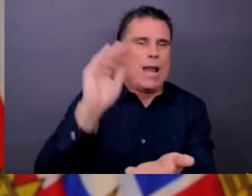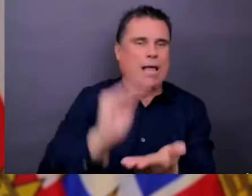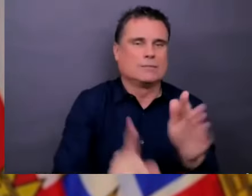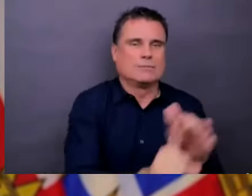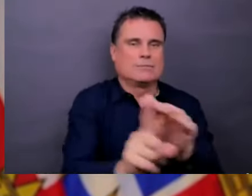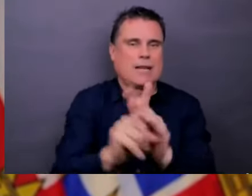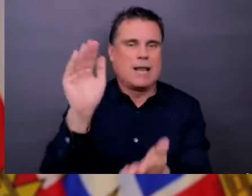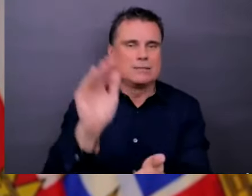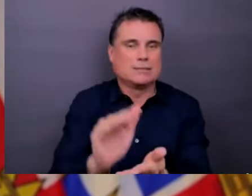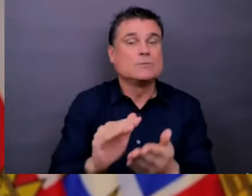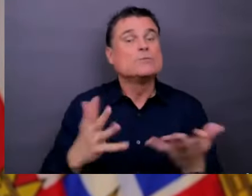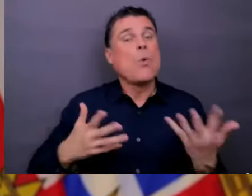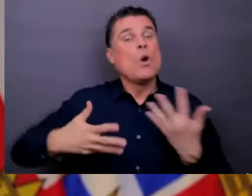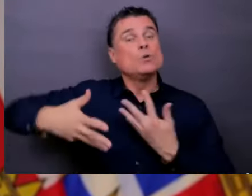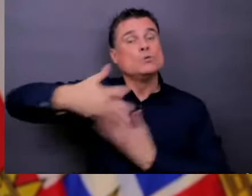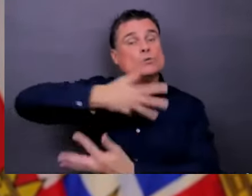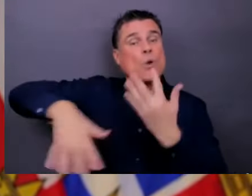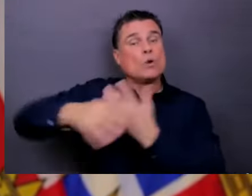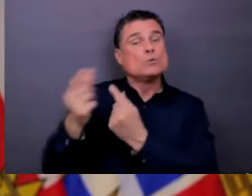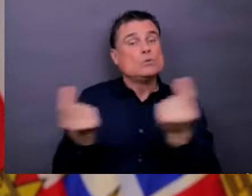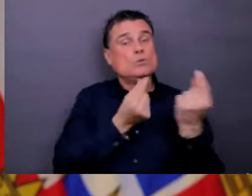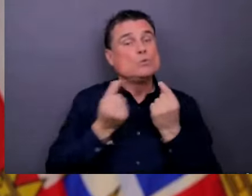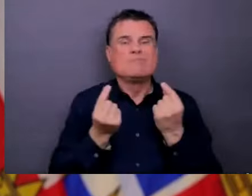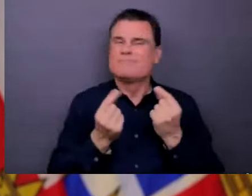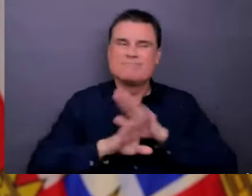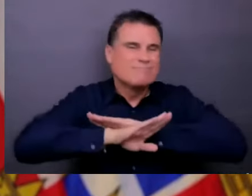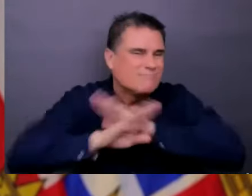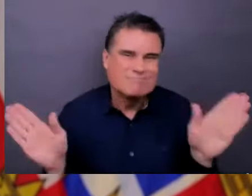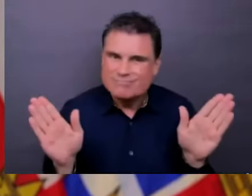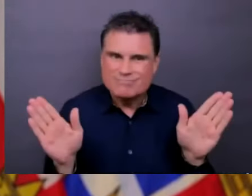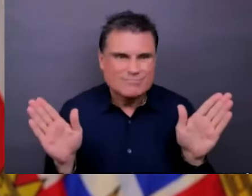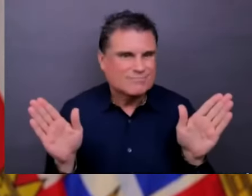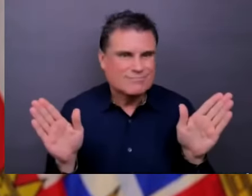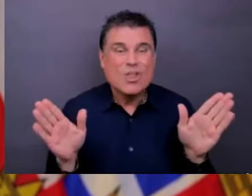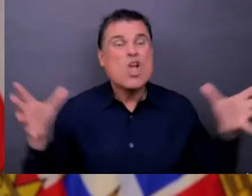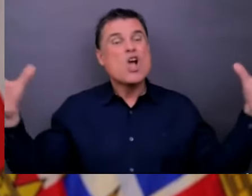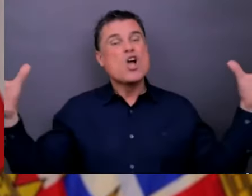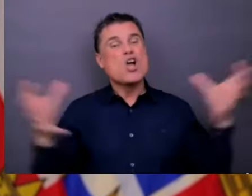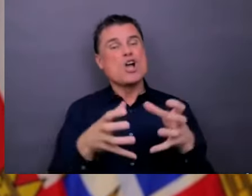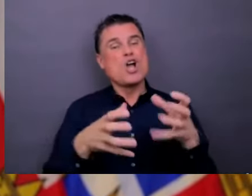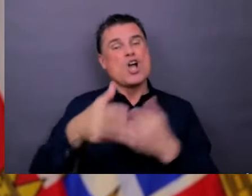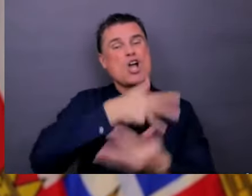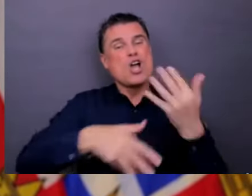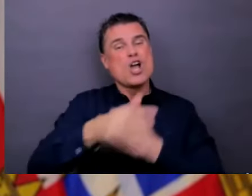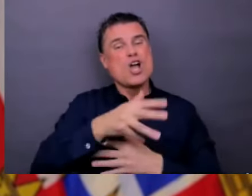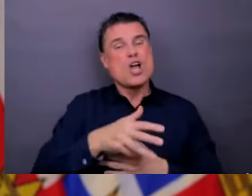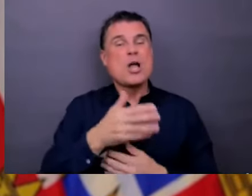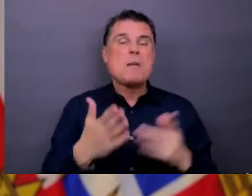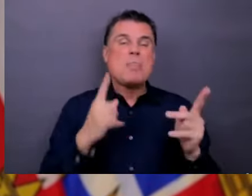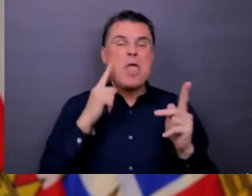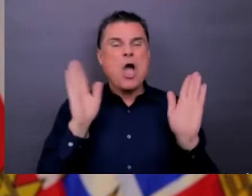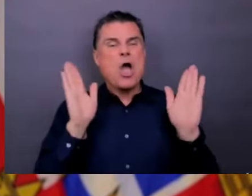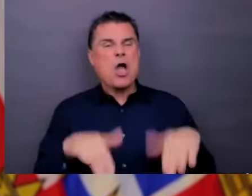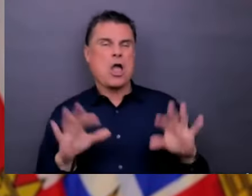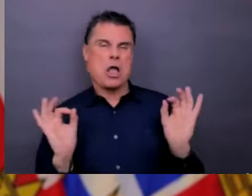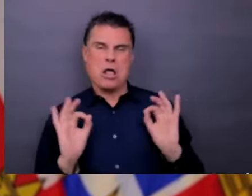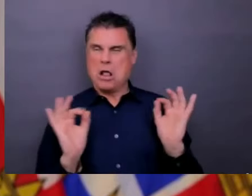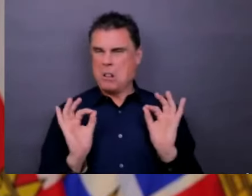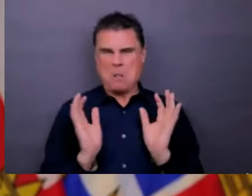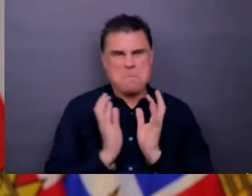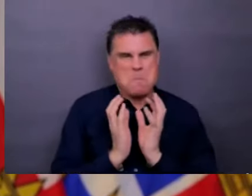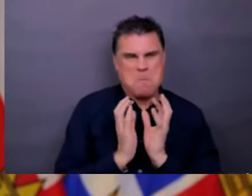exponentially when people go from that small games night that you had together to spreading